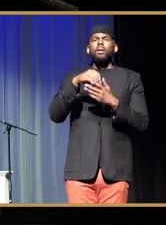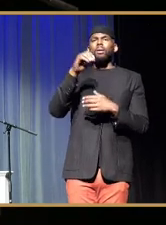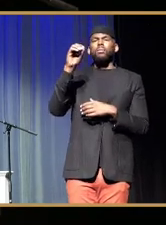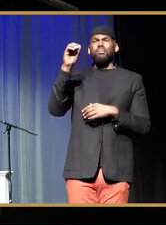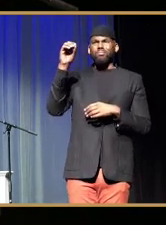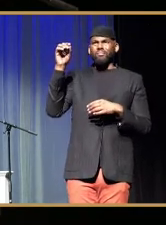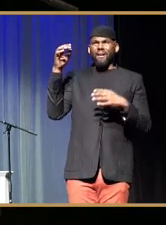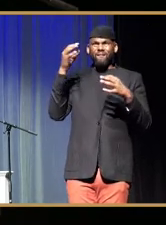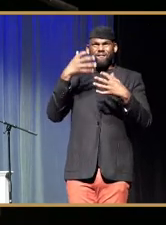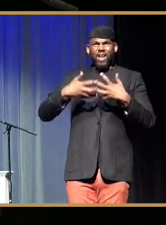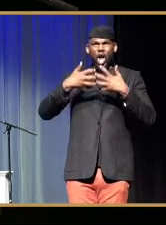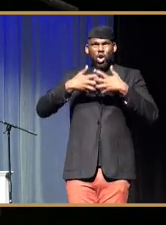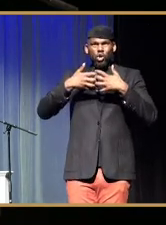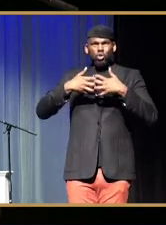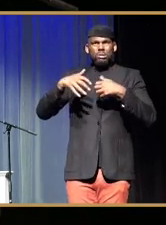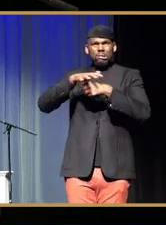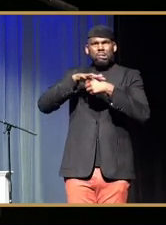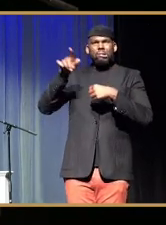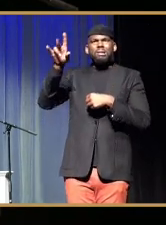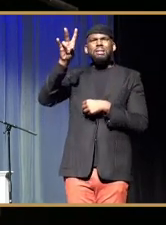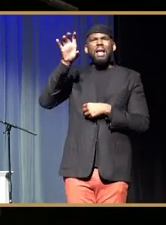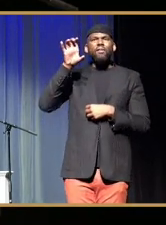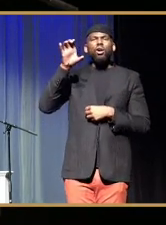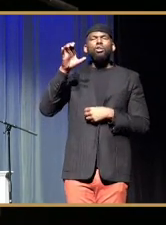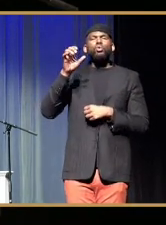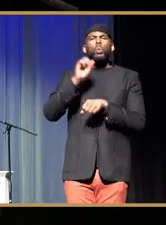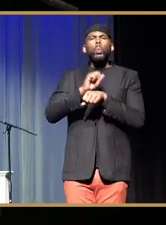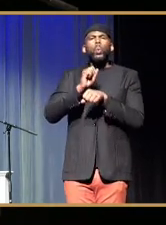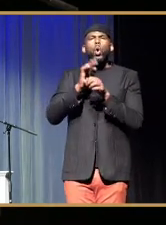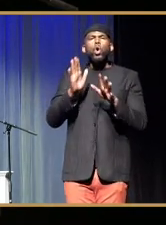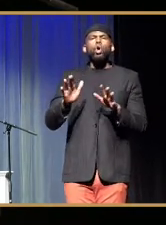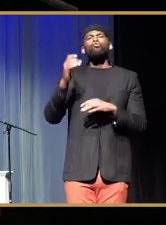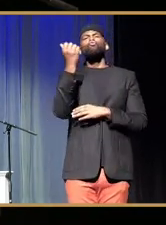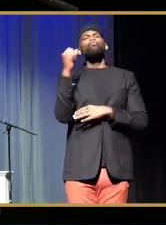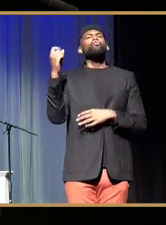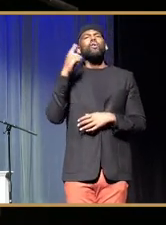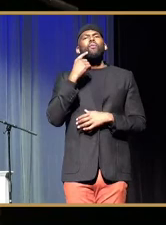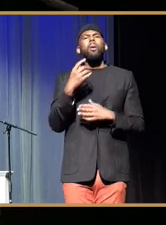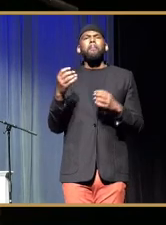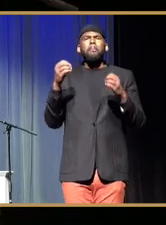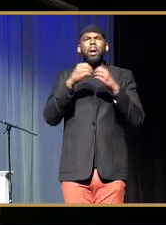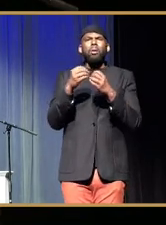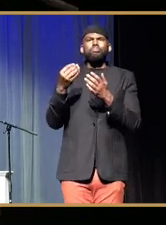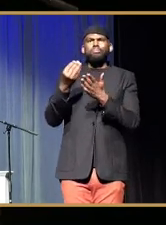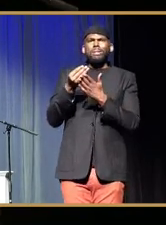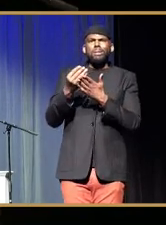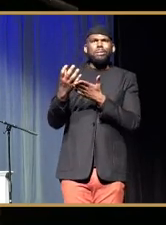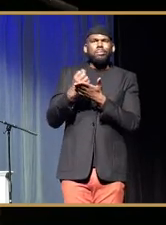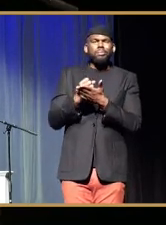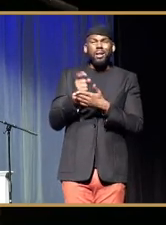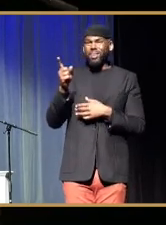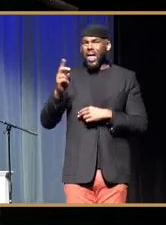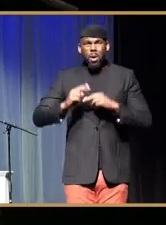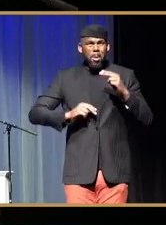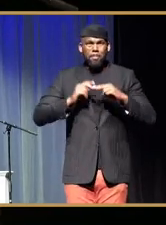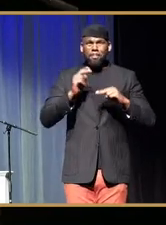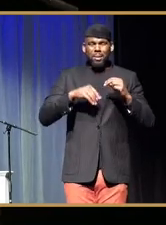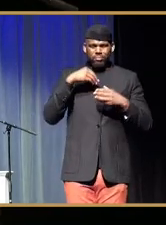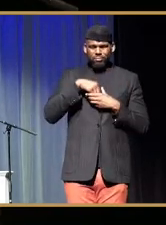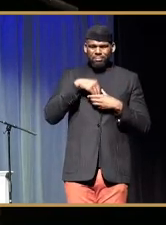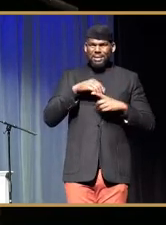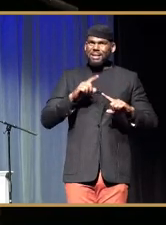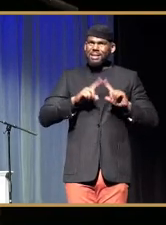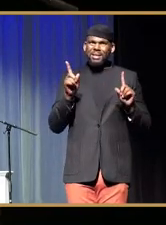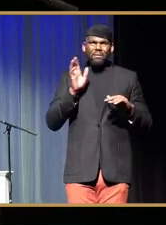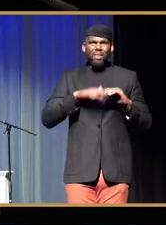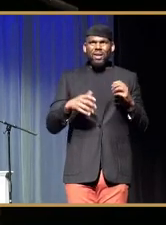Factory, where 700 workers were striking for better wages. They were just built differently